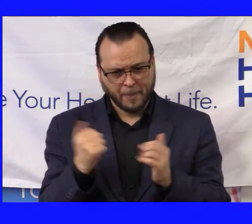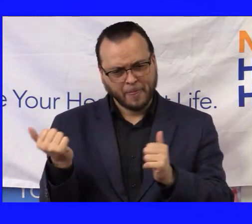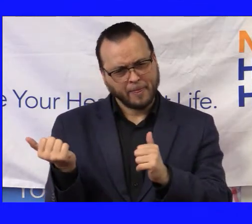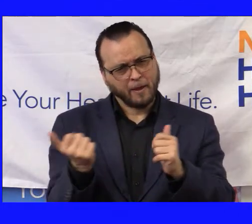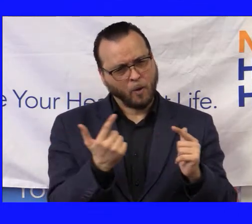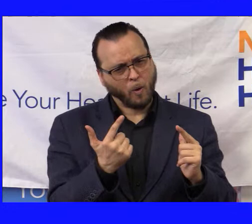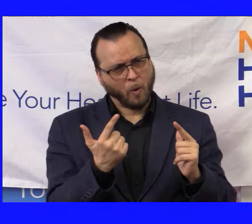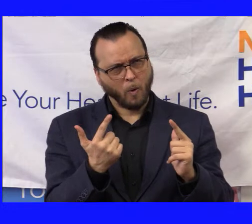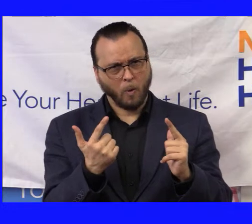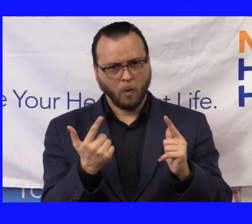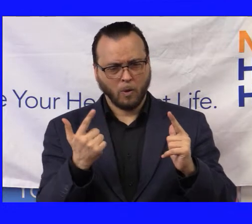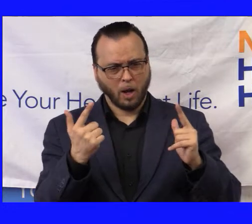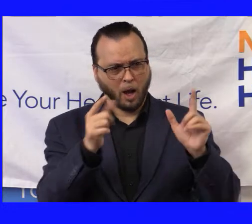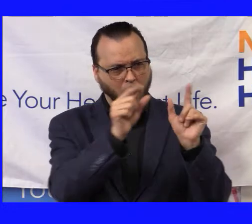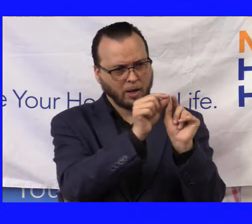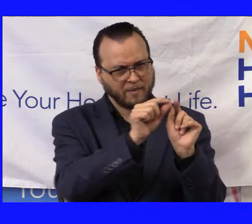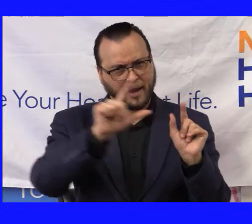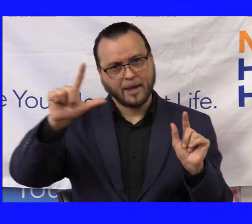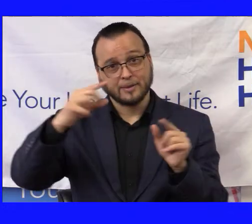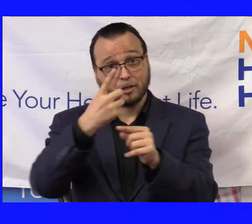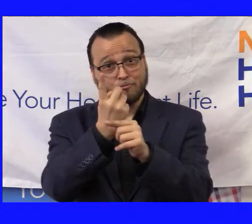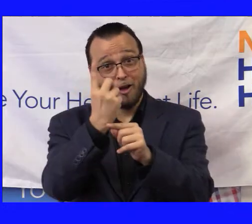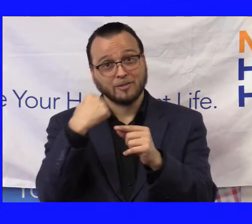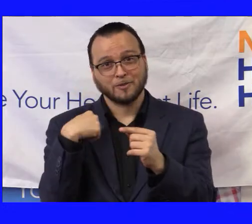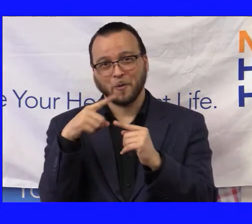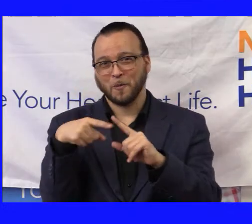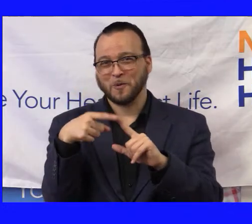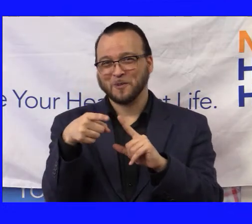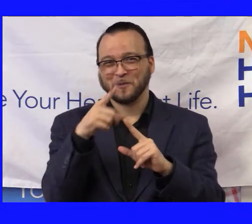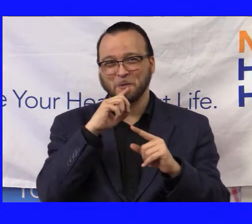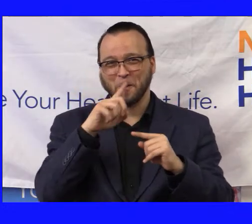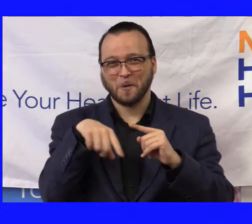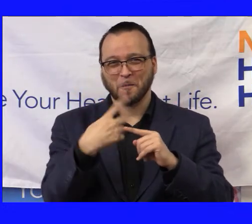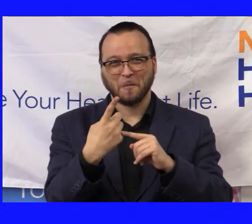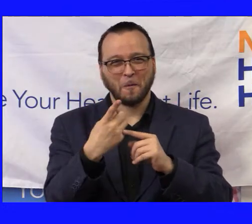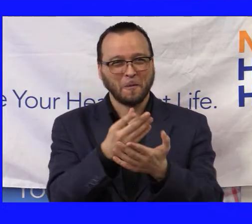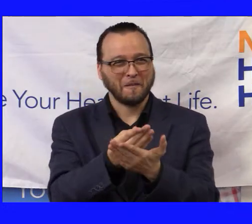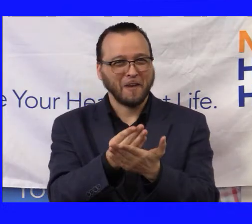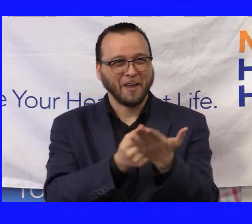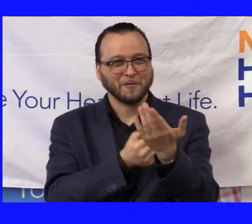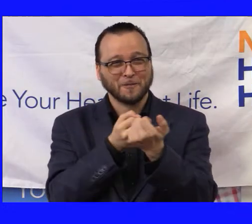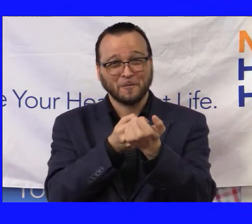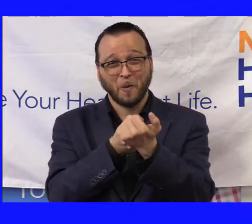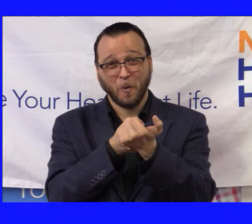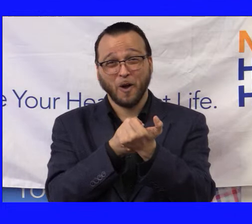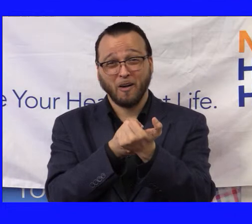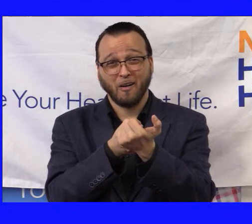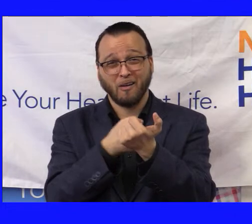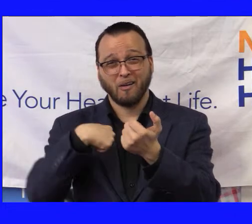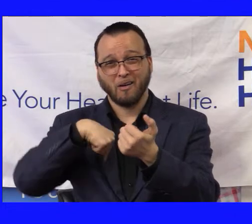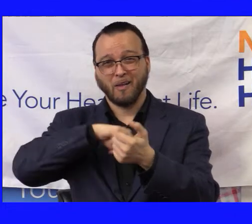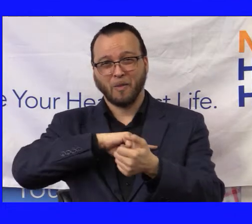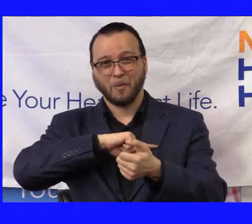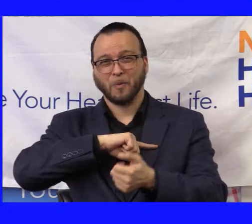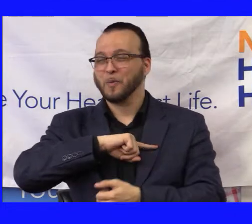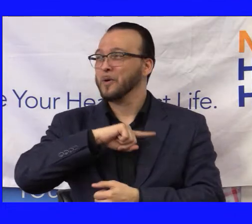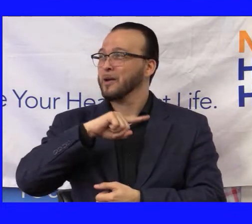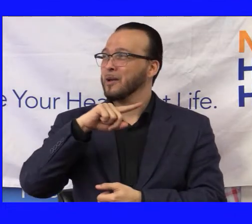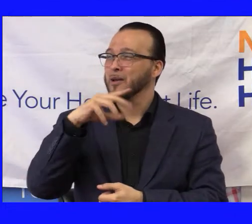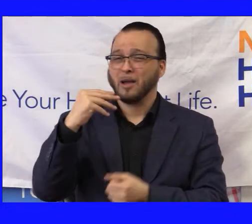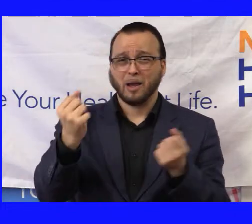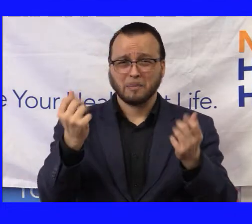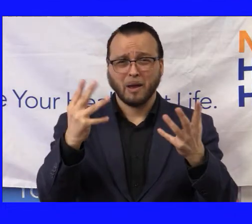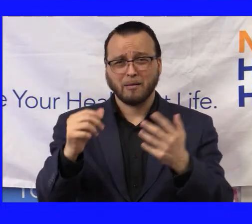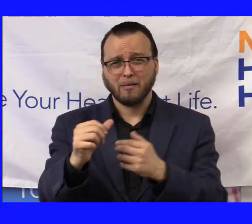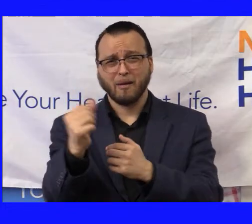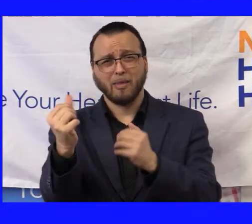of cascade, right? Particularly when you're talking about the financial support that we and many